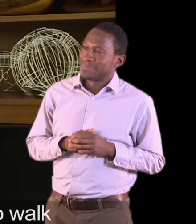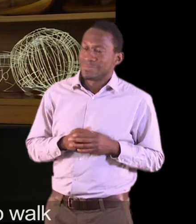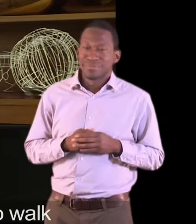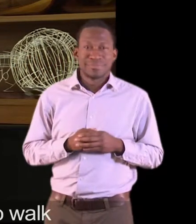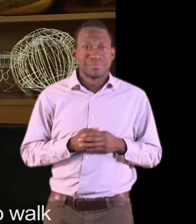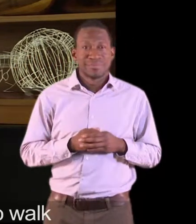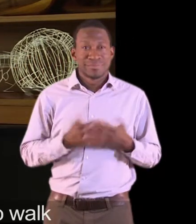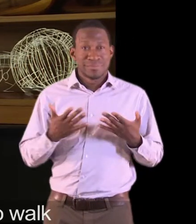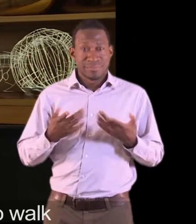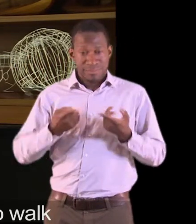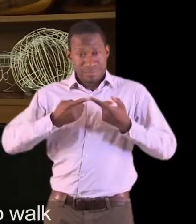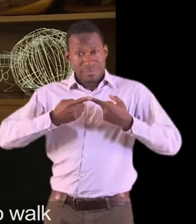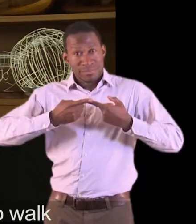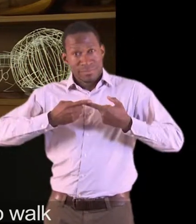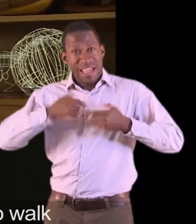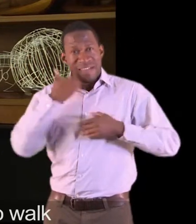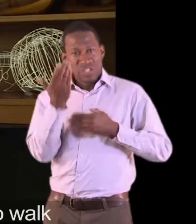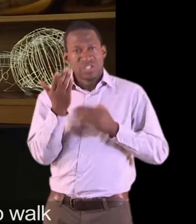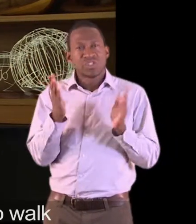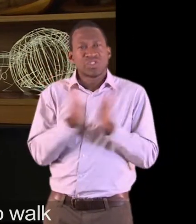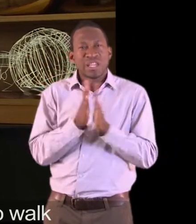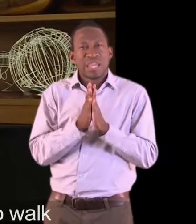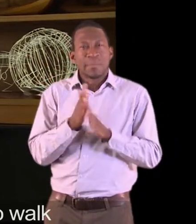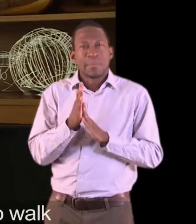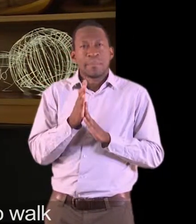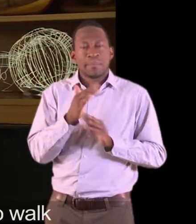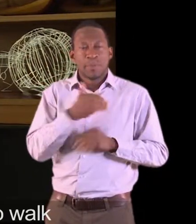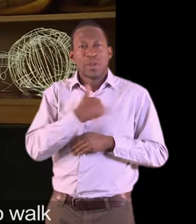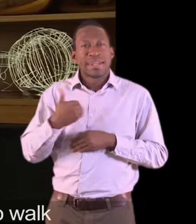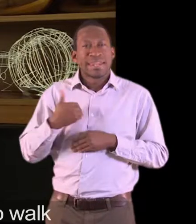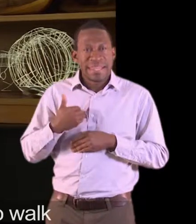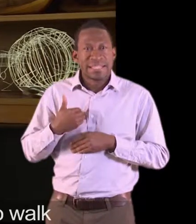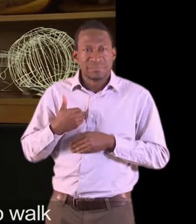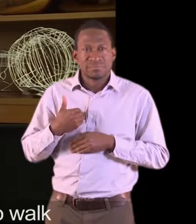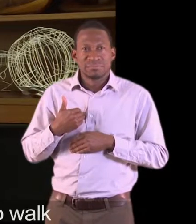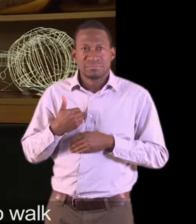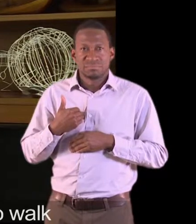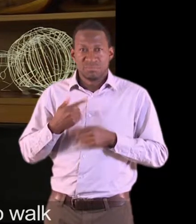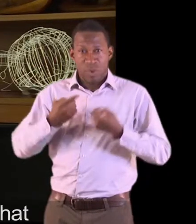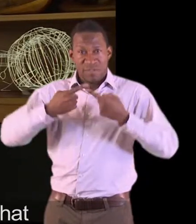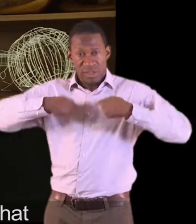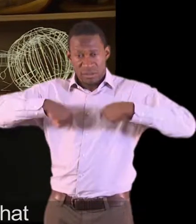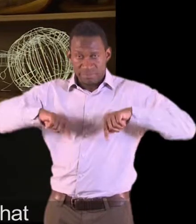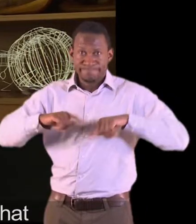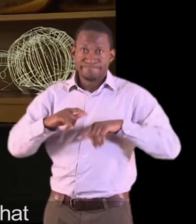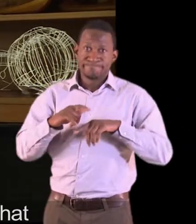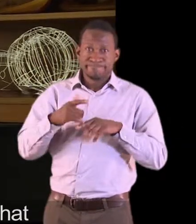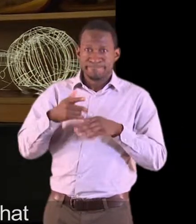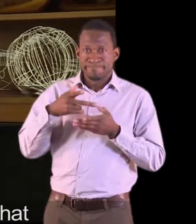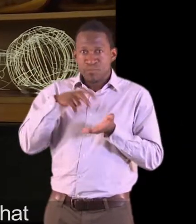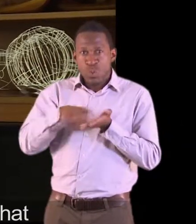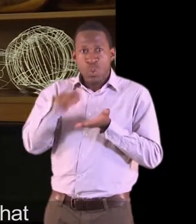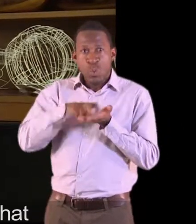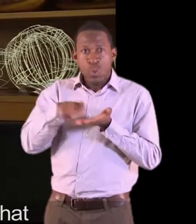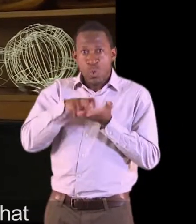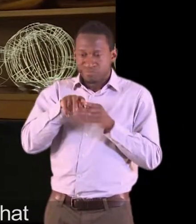And so all us boys had to walk down there every Sunday morning. 50